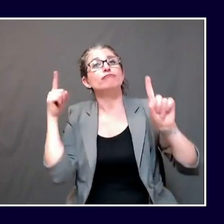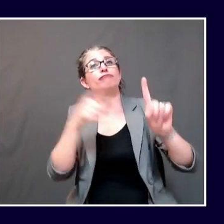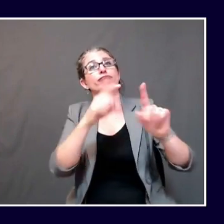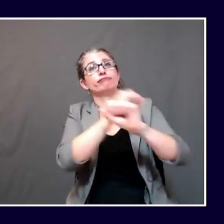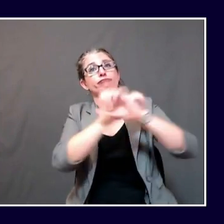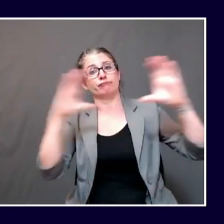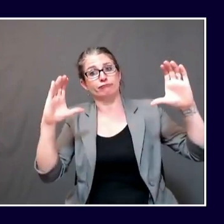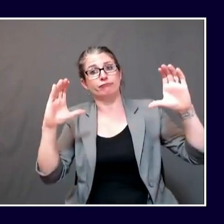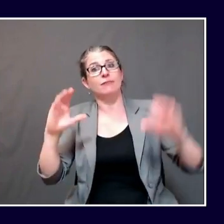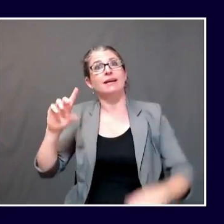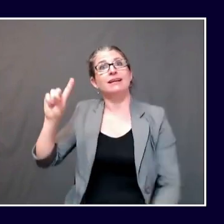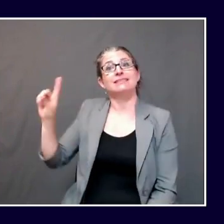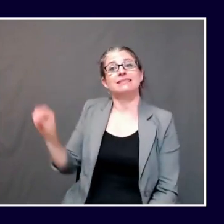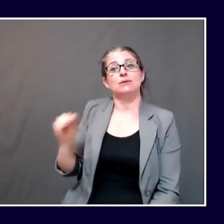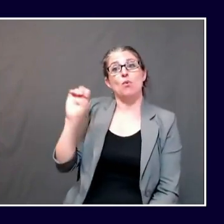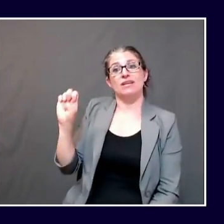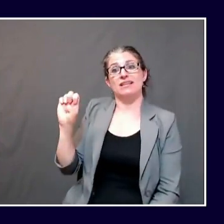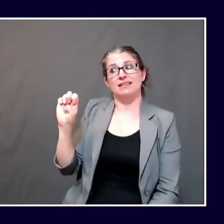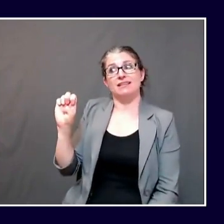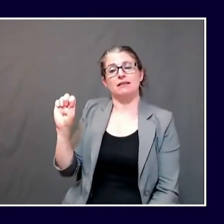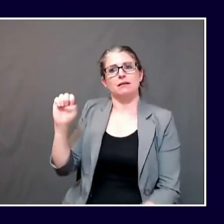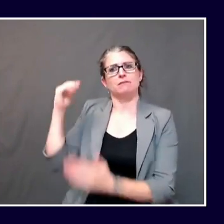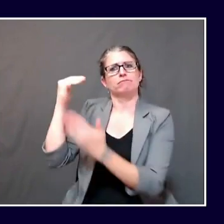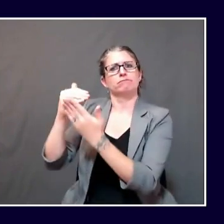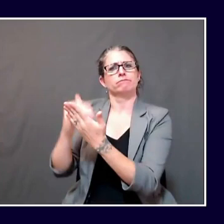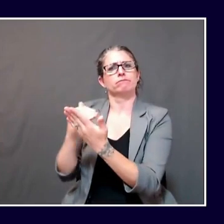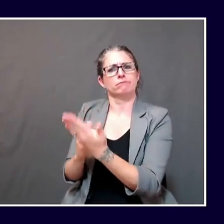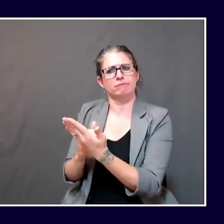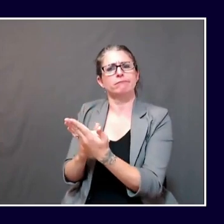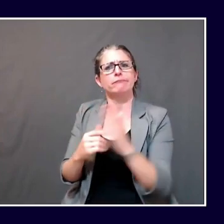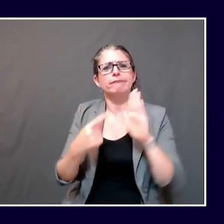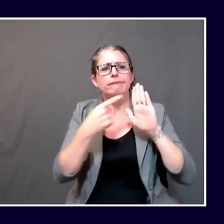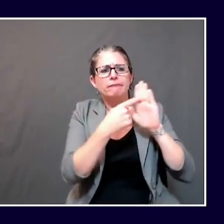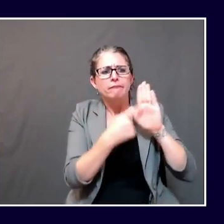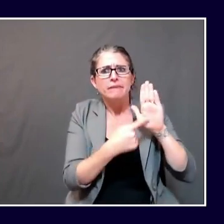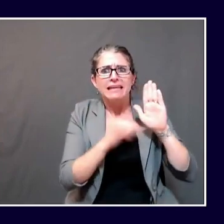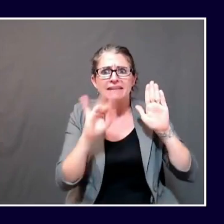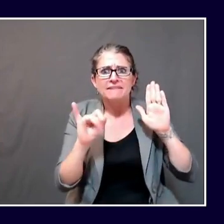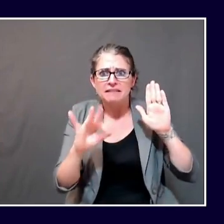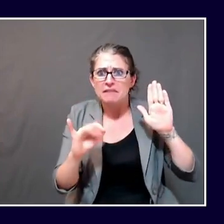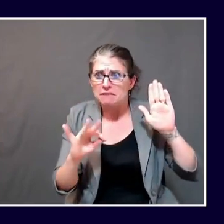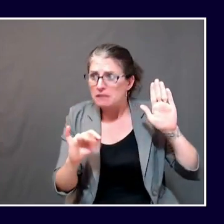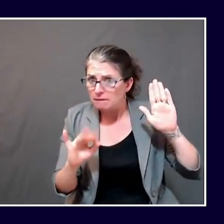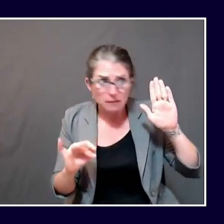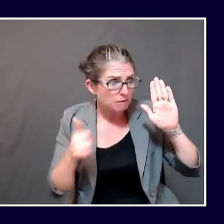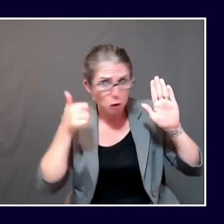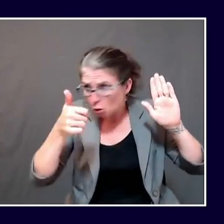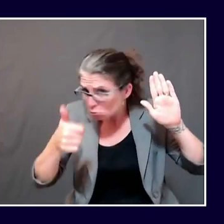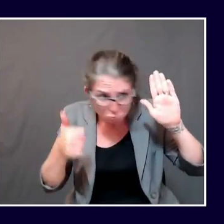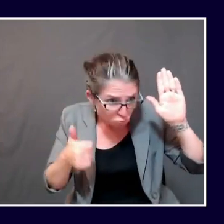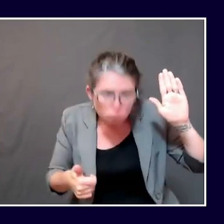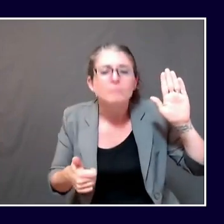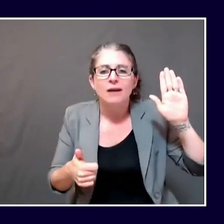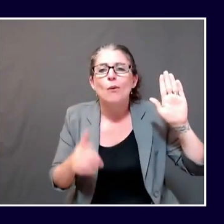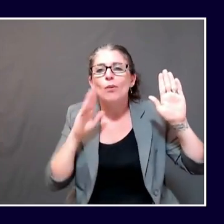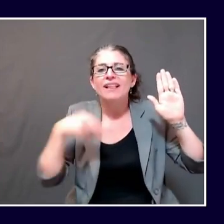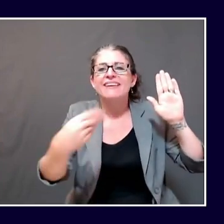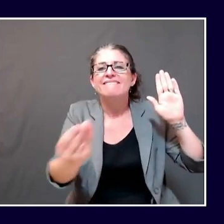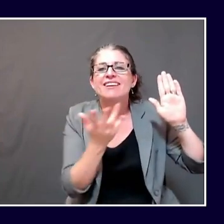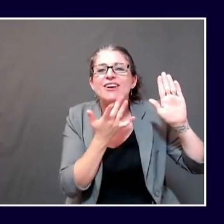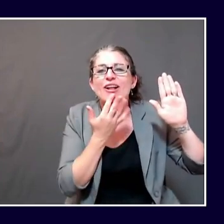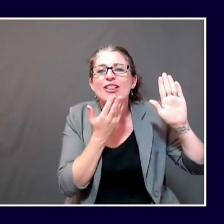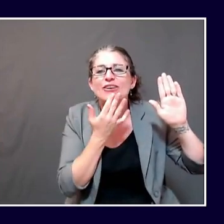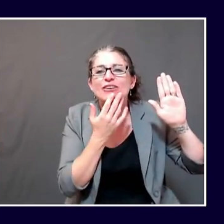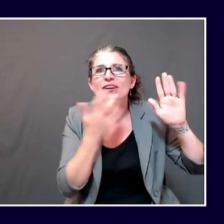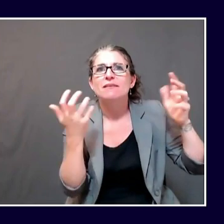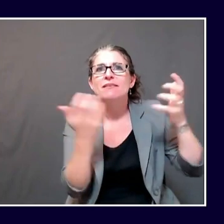information related to requirements for schools, recommendations for schools, the health guidance that we have, it's all in that one spot.